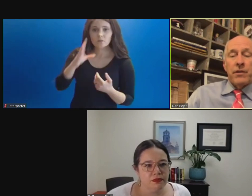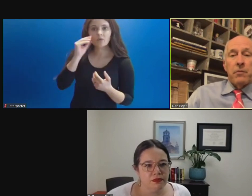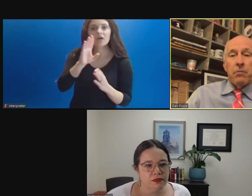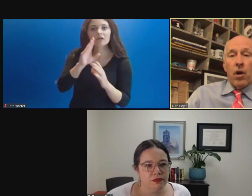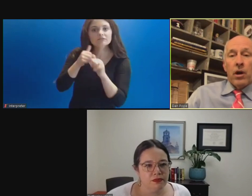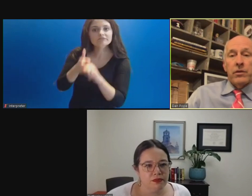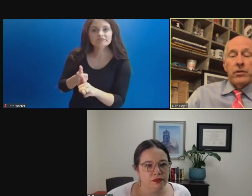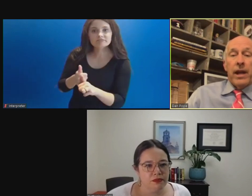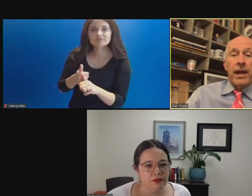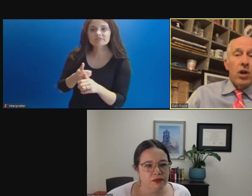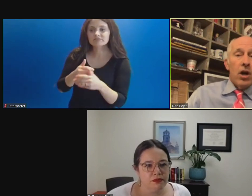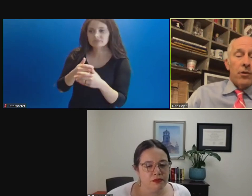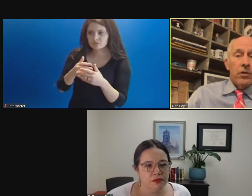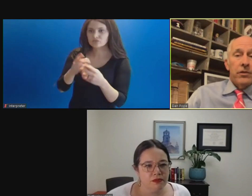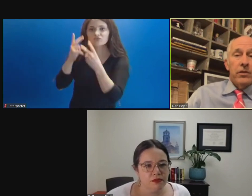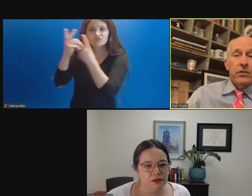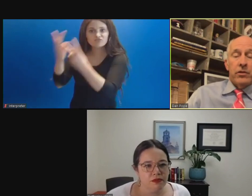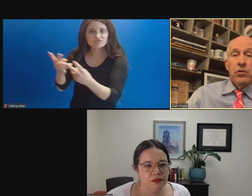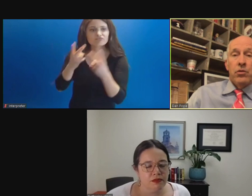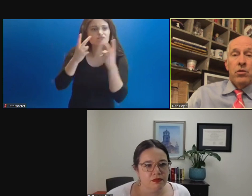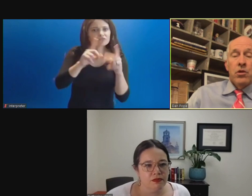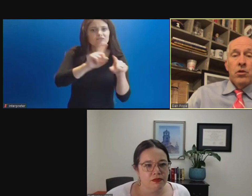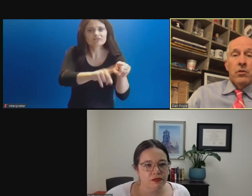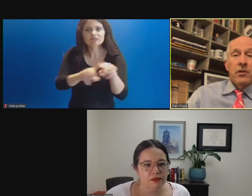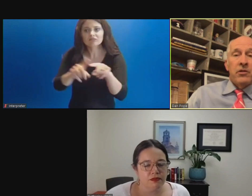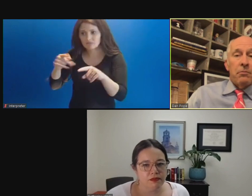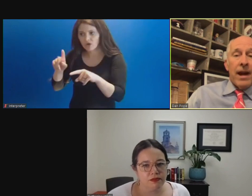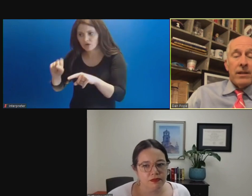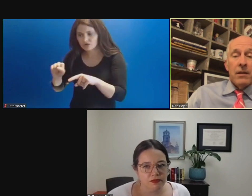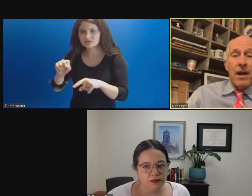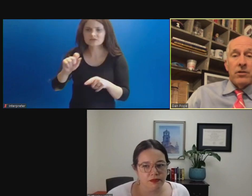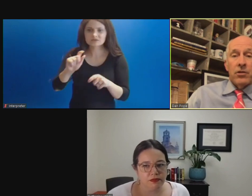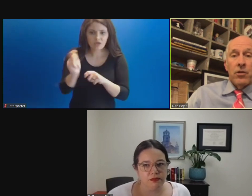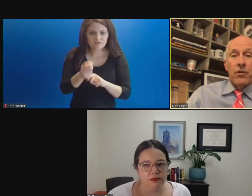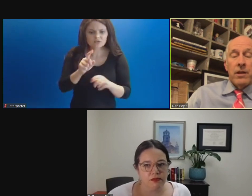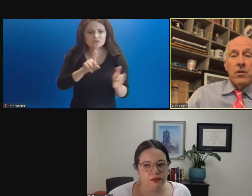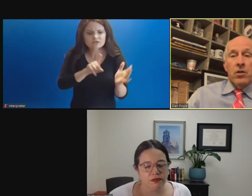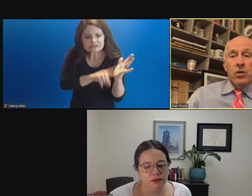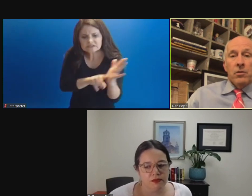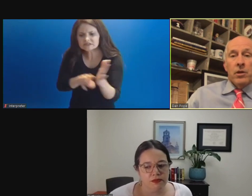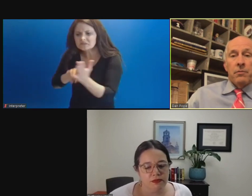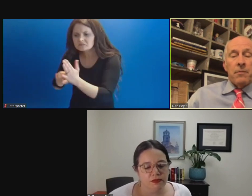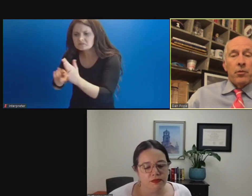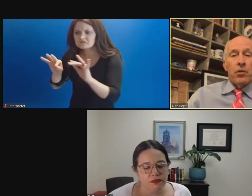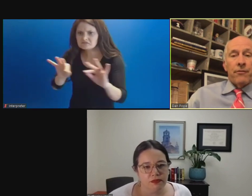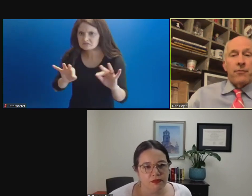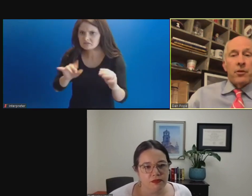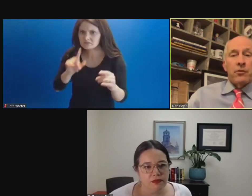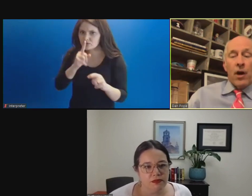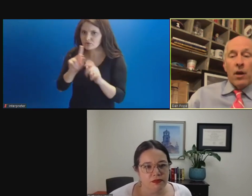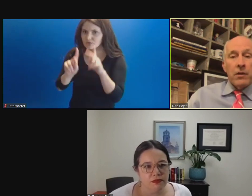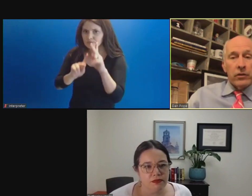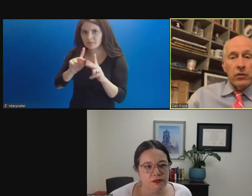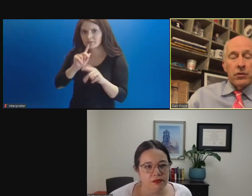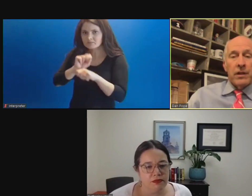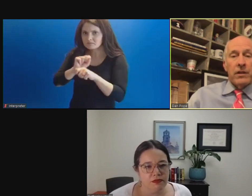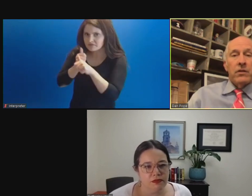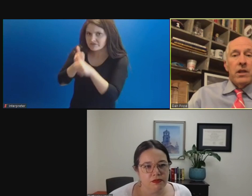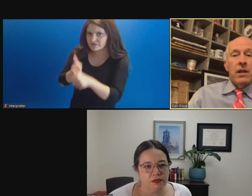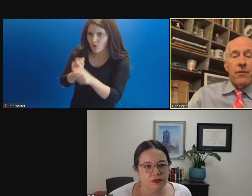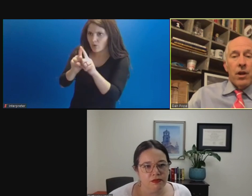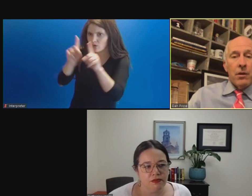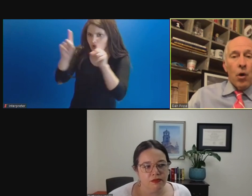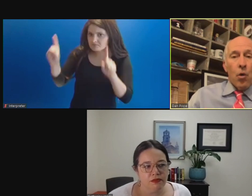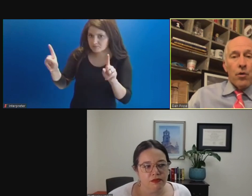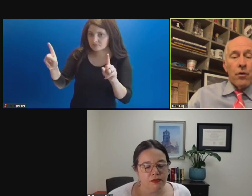to visit parks and golf courses to inspect and make sure that people are following the social